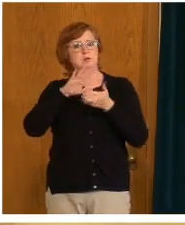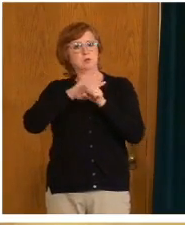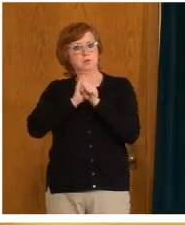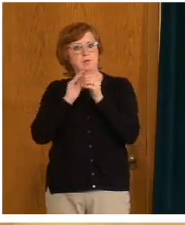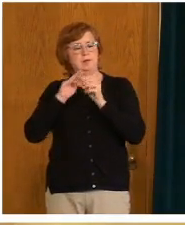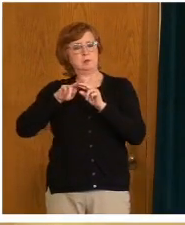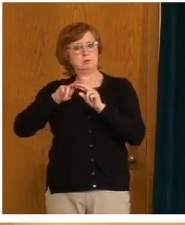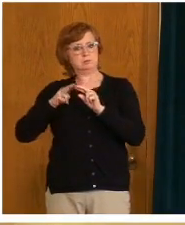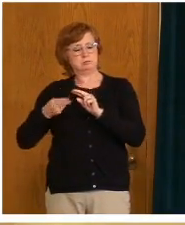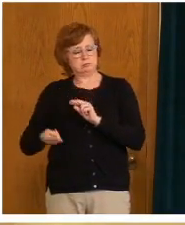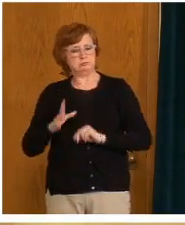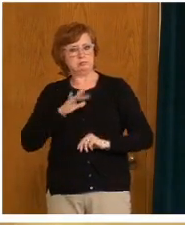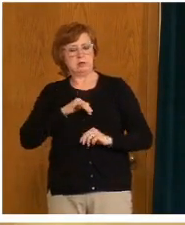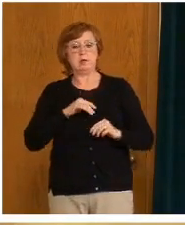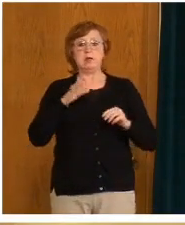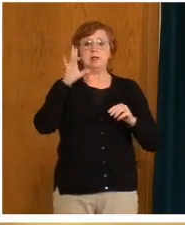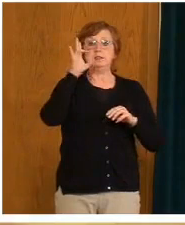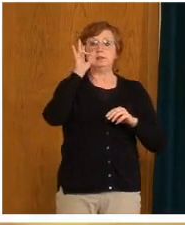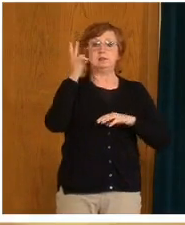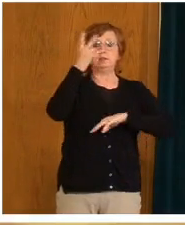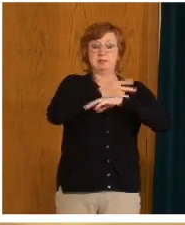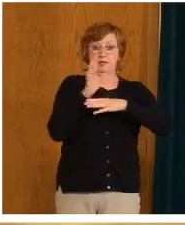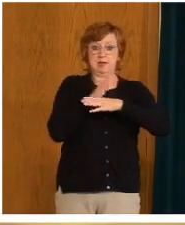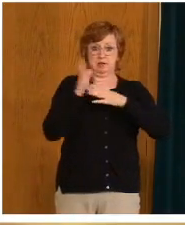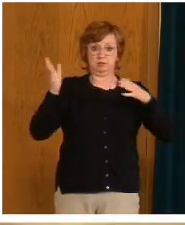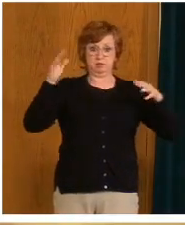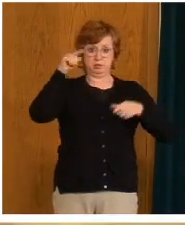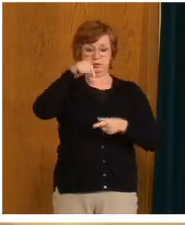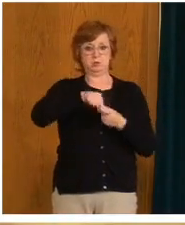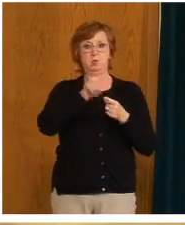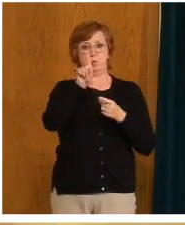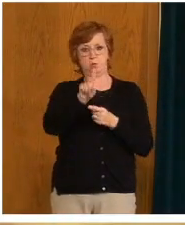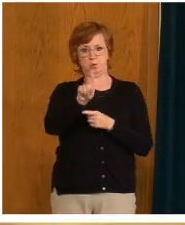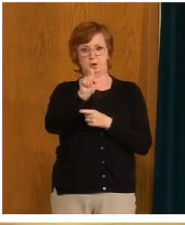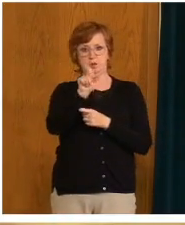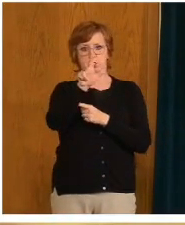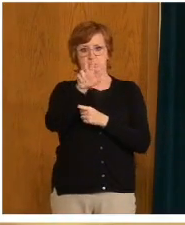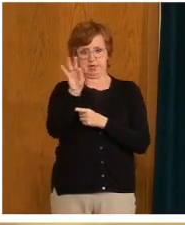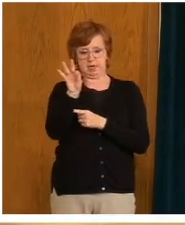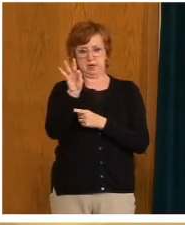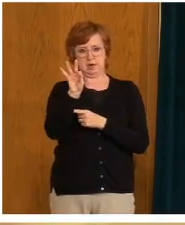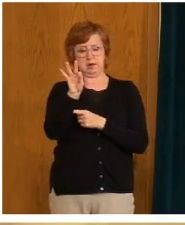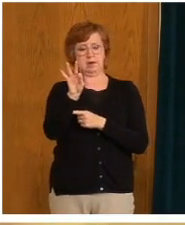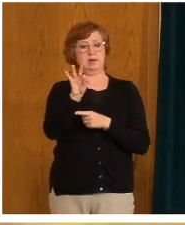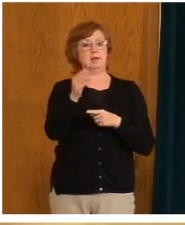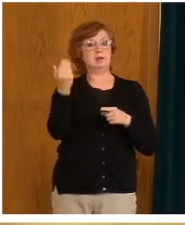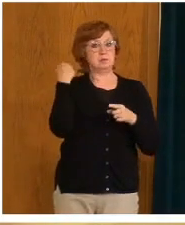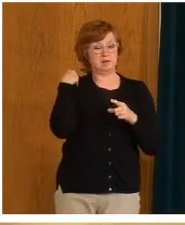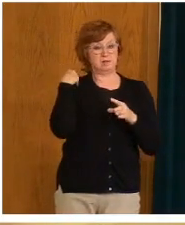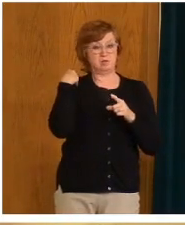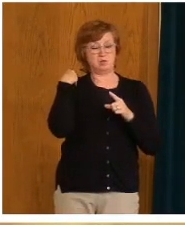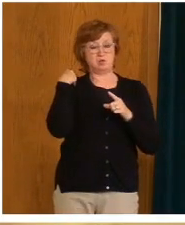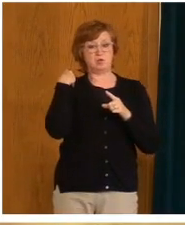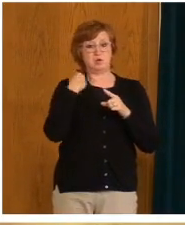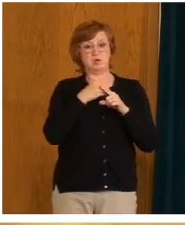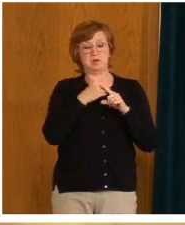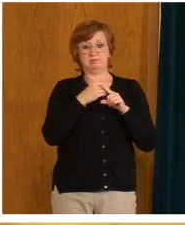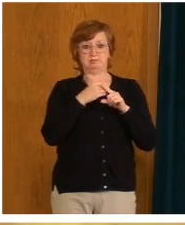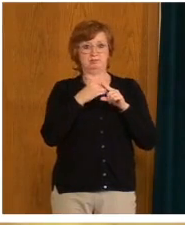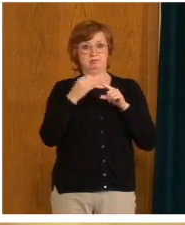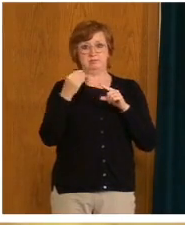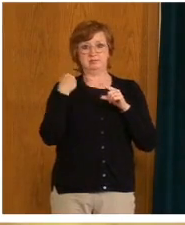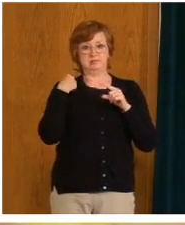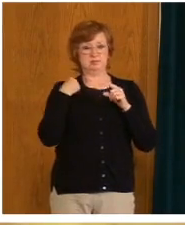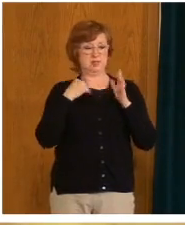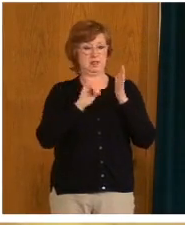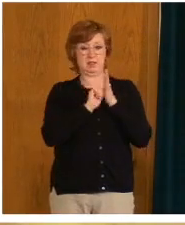decrease. Our 7-day average in the province is now 139. That's down by more than half of where we were at